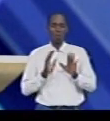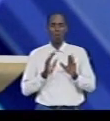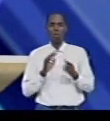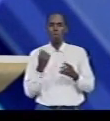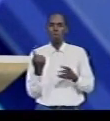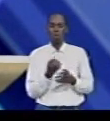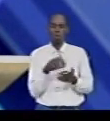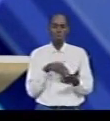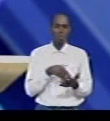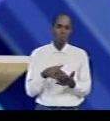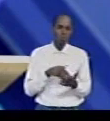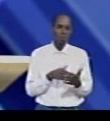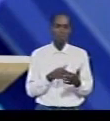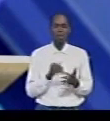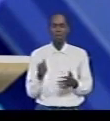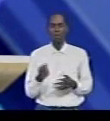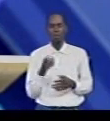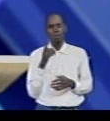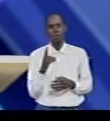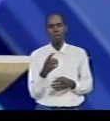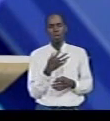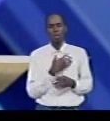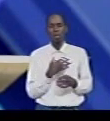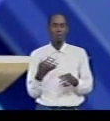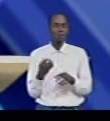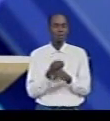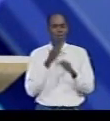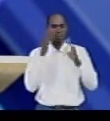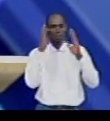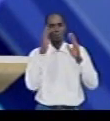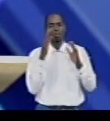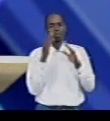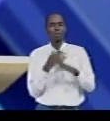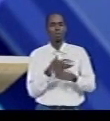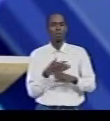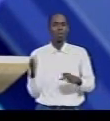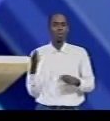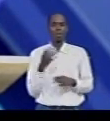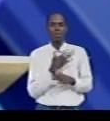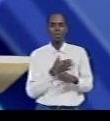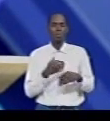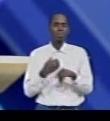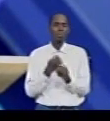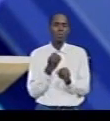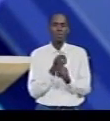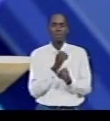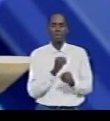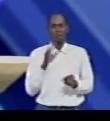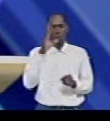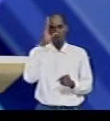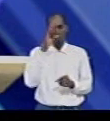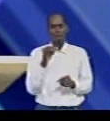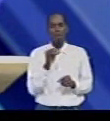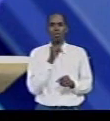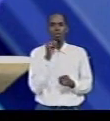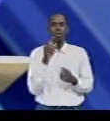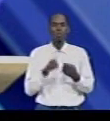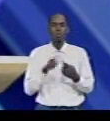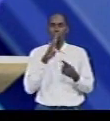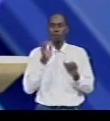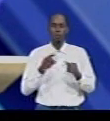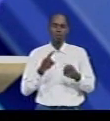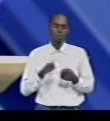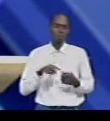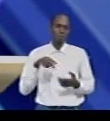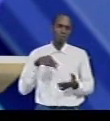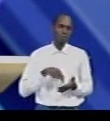it diverts his attention, it weakens, and it makes a man not to be able to stand totally